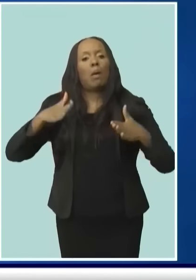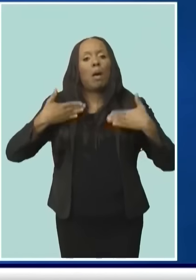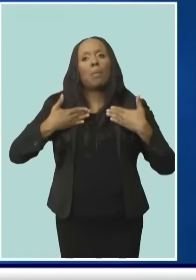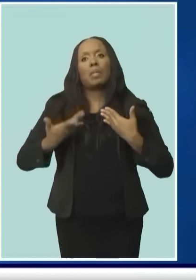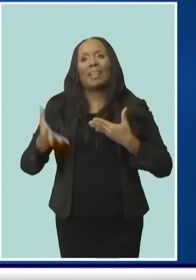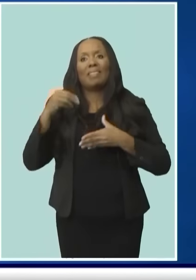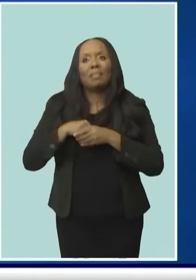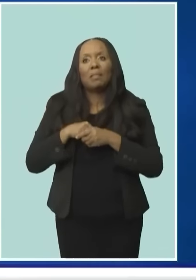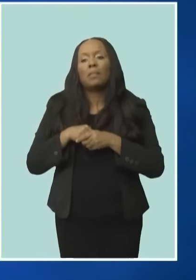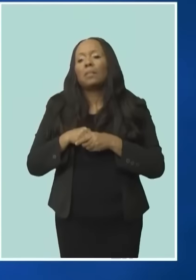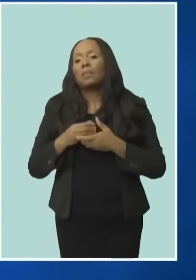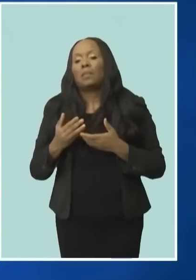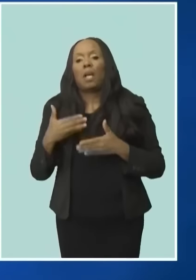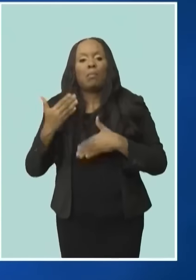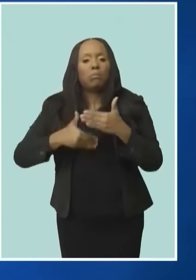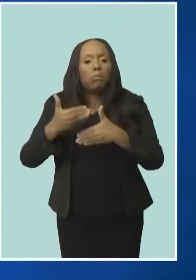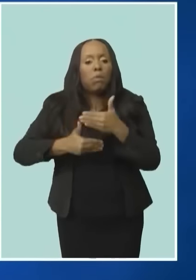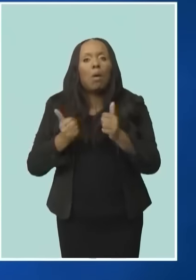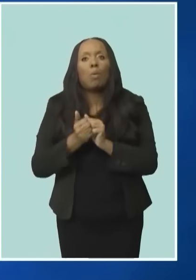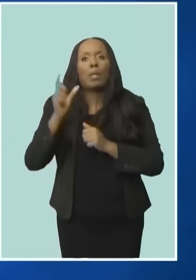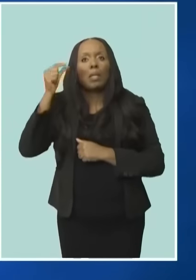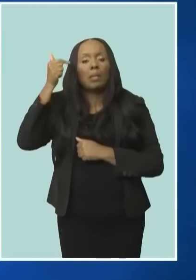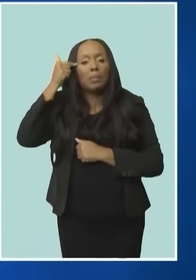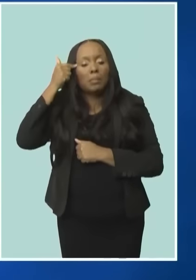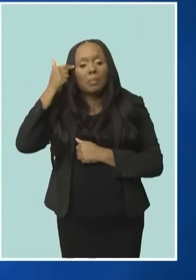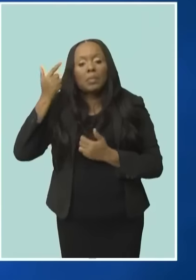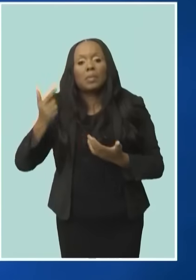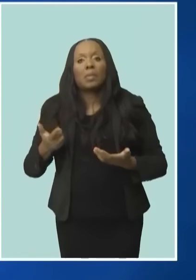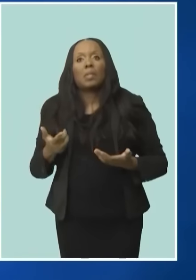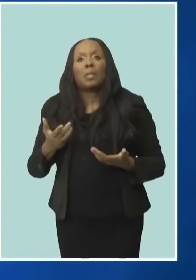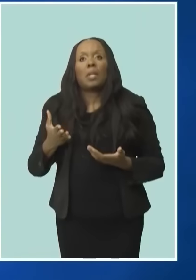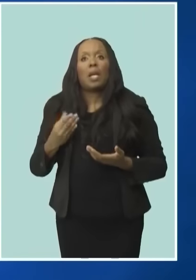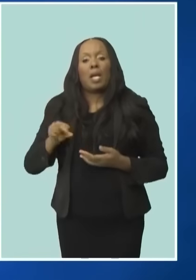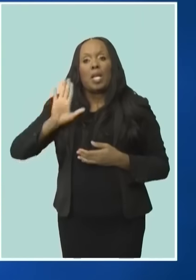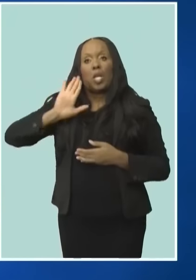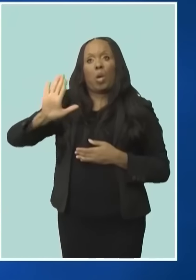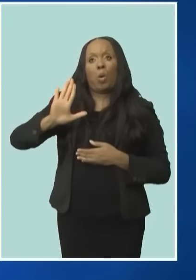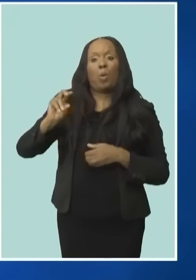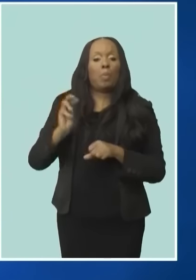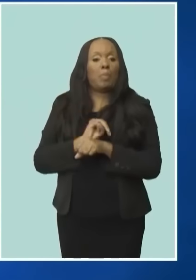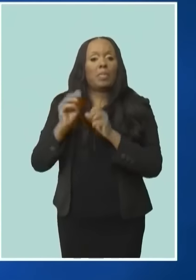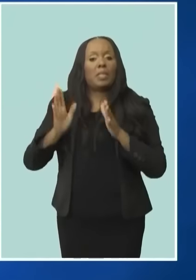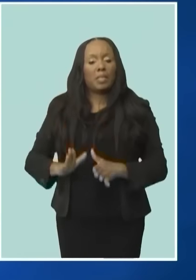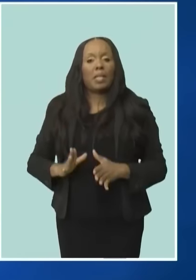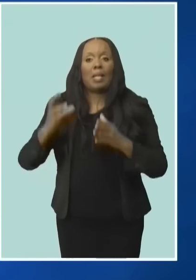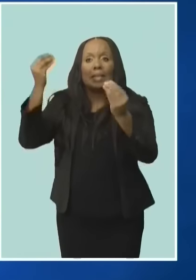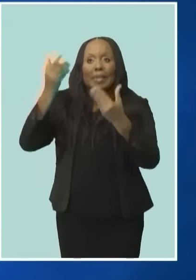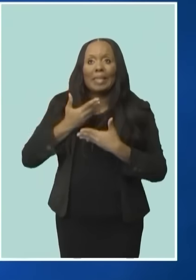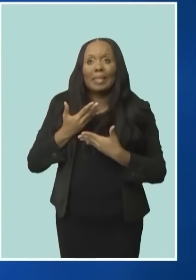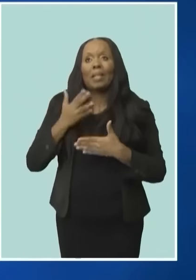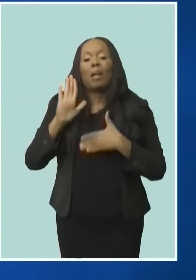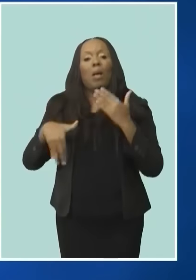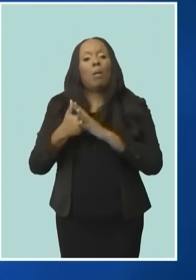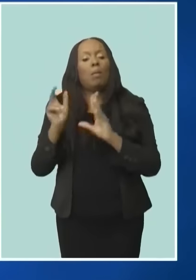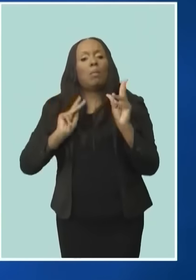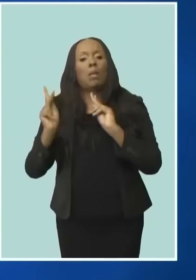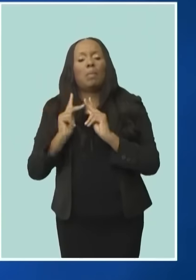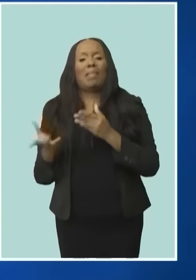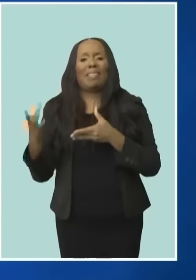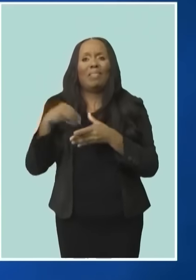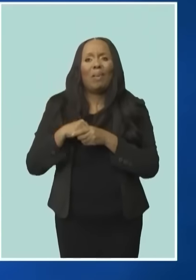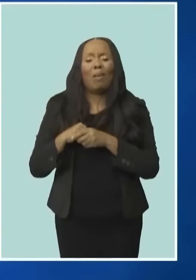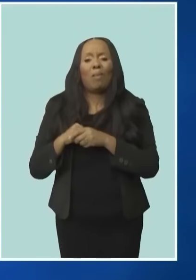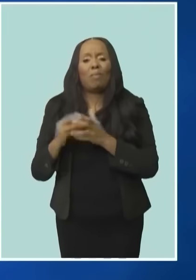that is being charted by the government, articulated by the minister, and associated with all the partners within